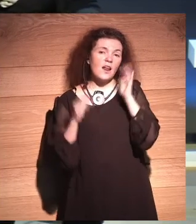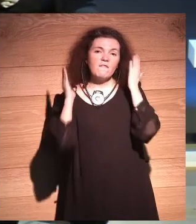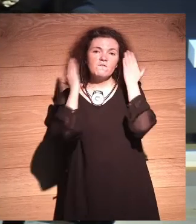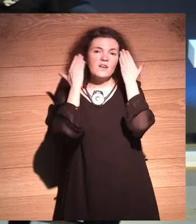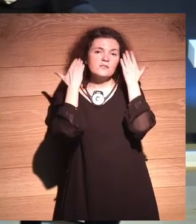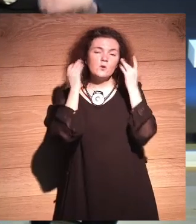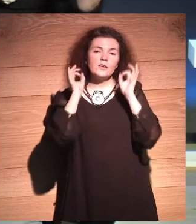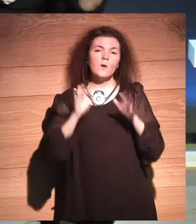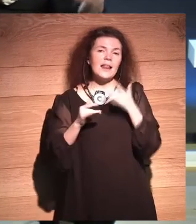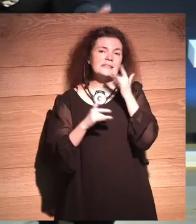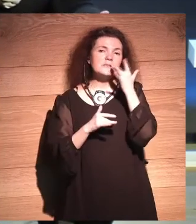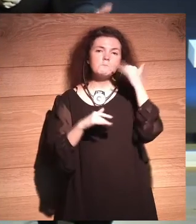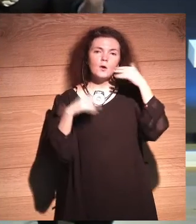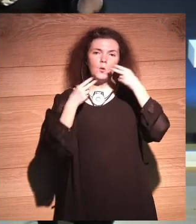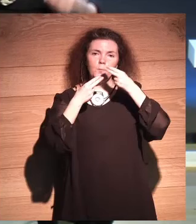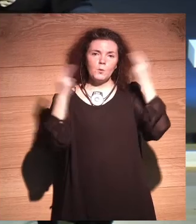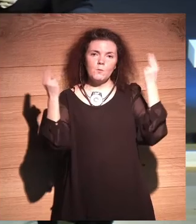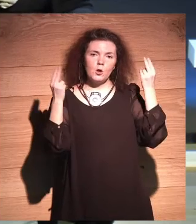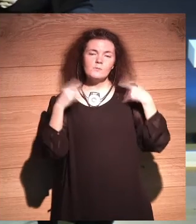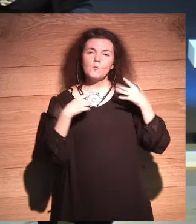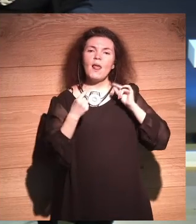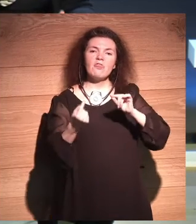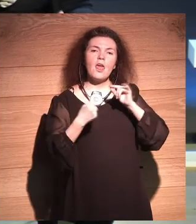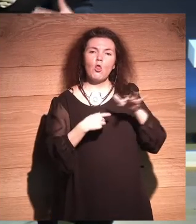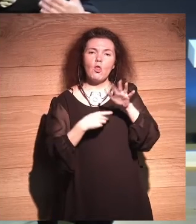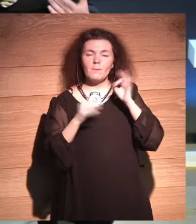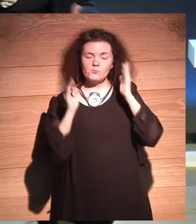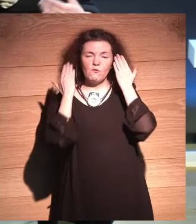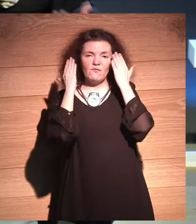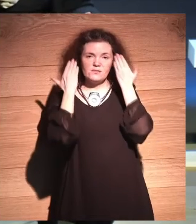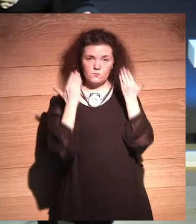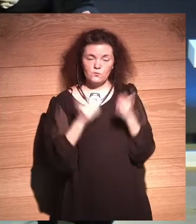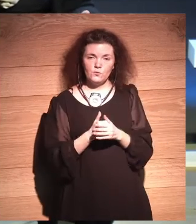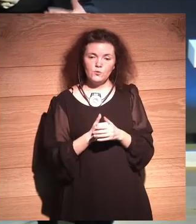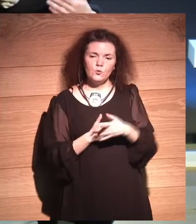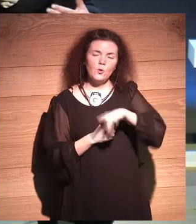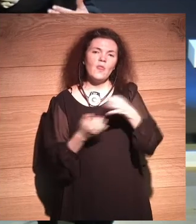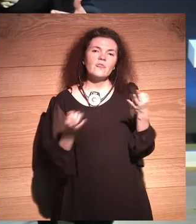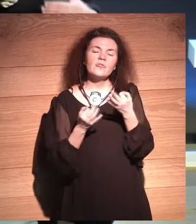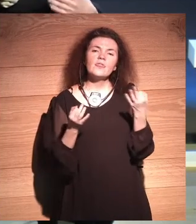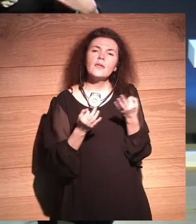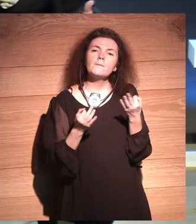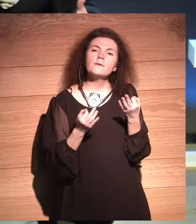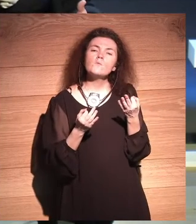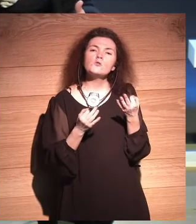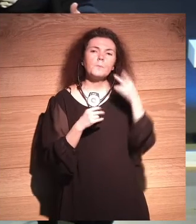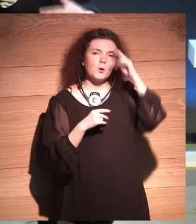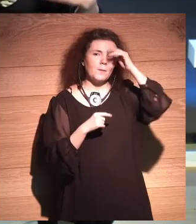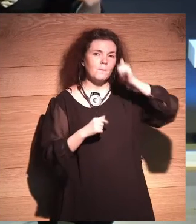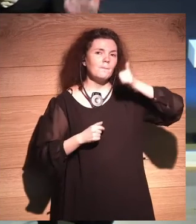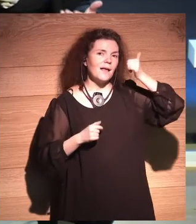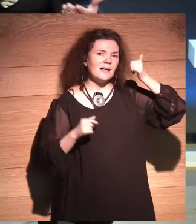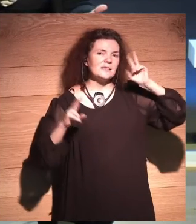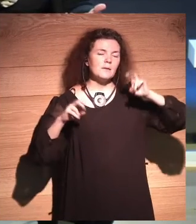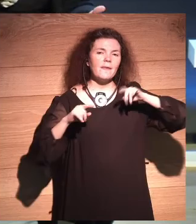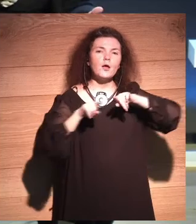dialogue is happening, then we have a responsibility to be concerned, particularly about the spread of false rumors that leads very seriously to people